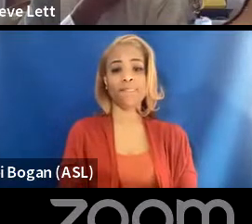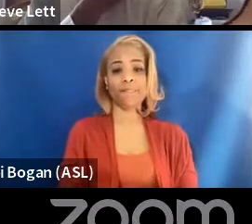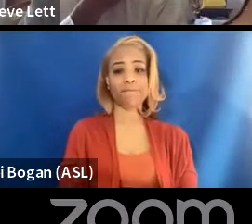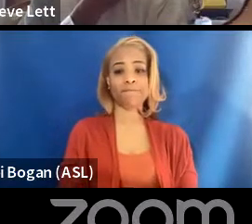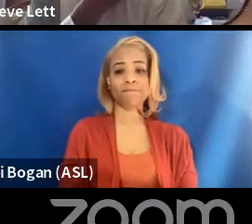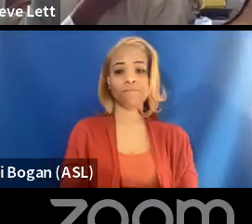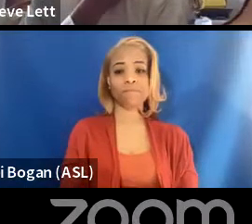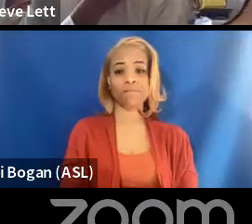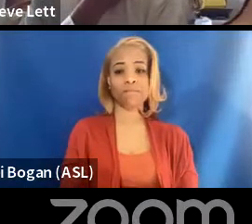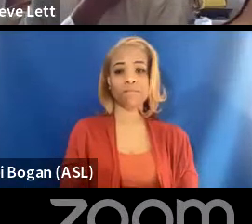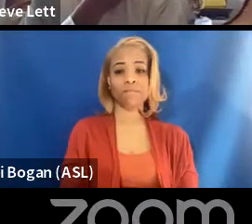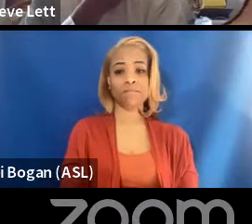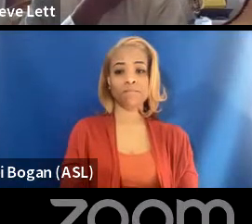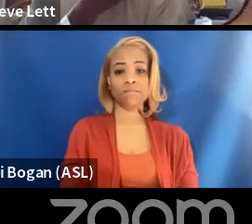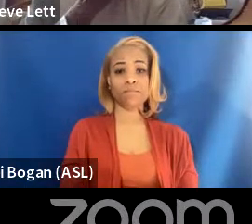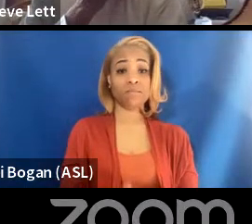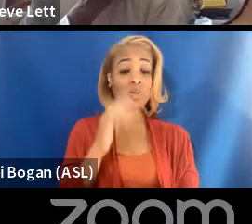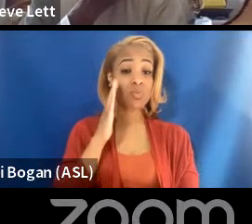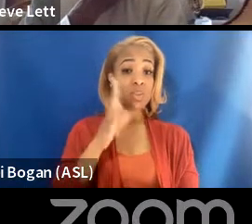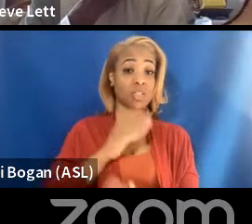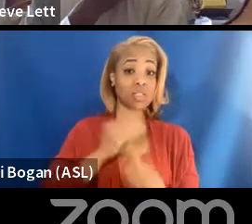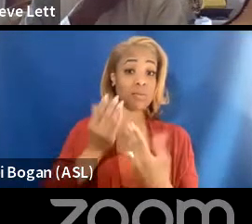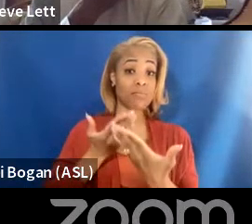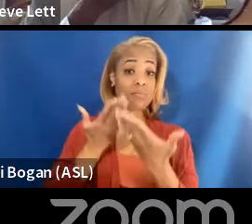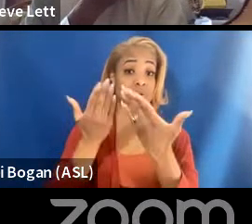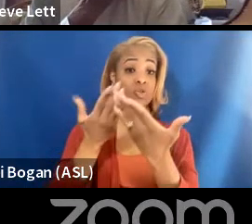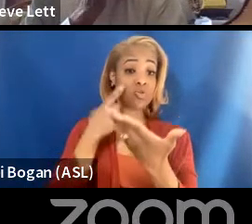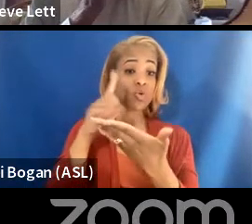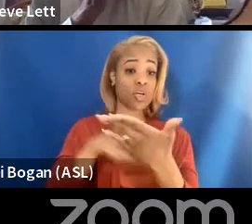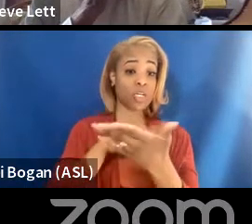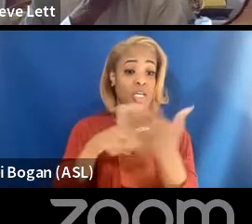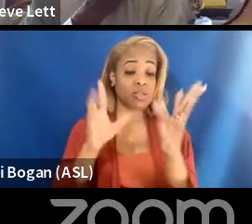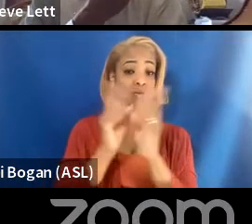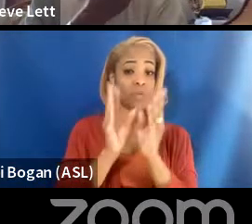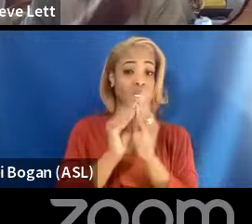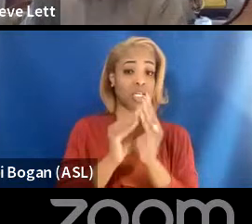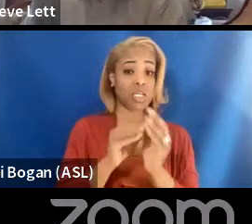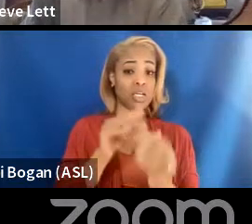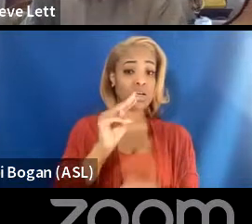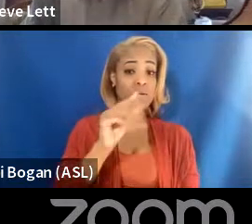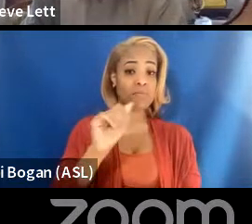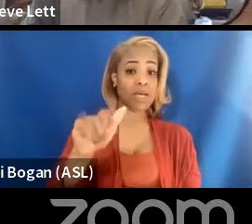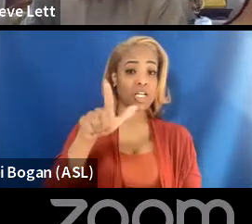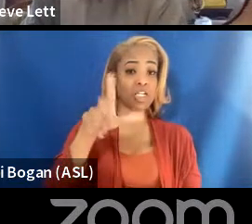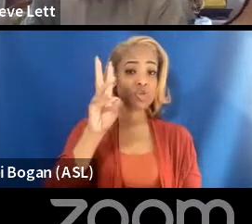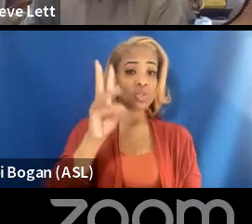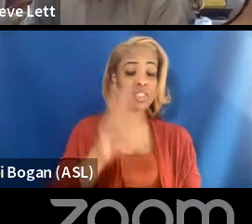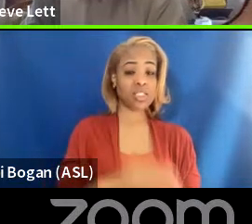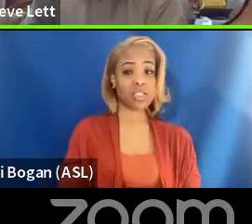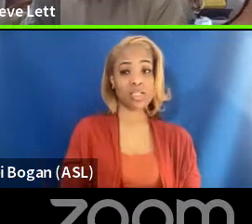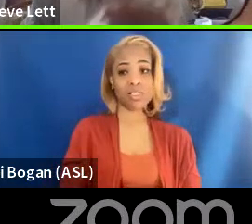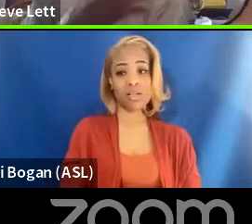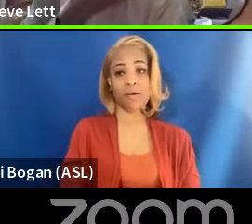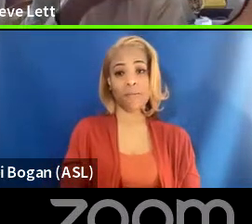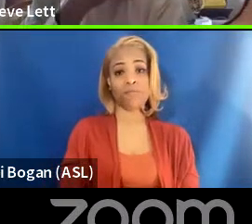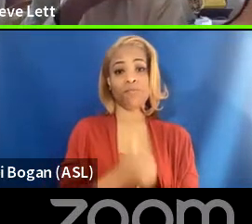Well, I guess I'll entertain a motion to cancel the meeting in question on the 26th. So